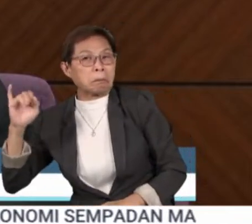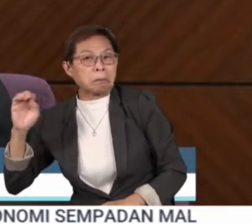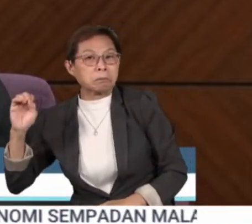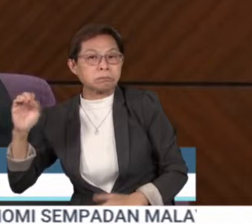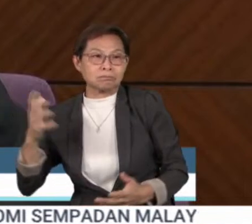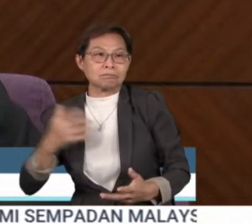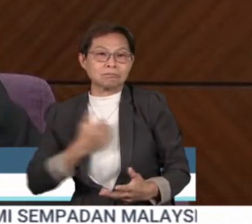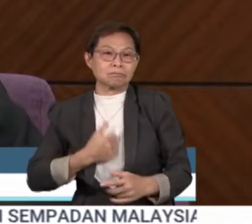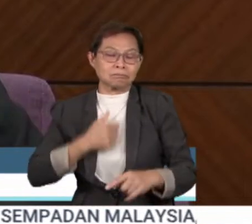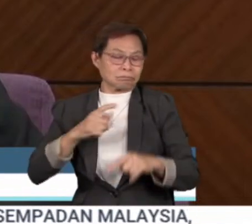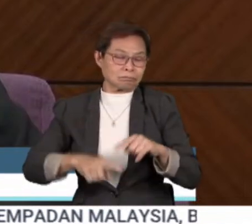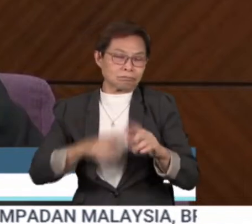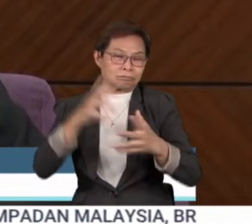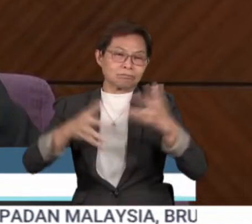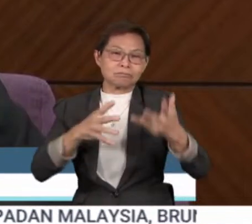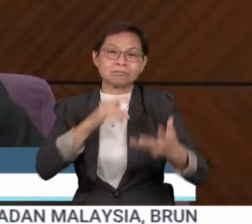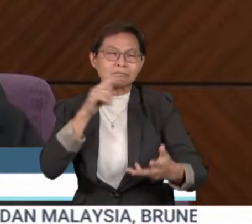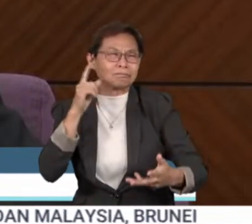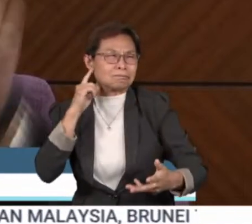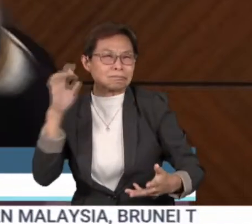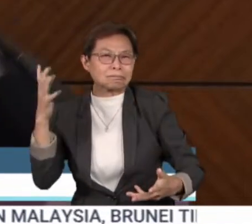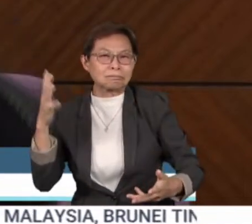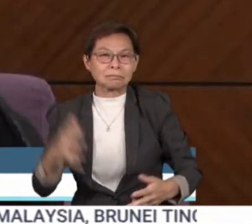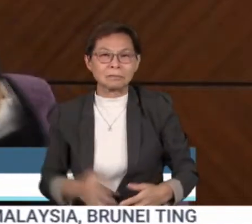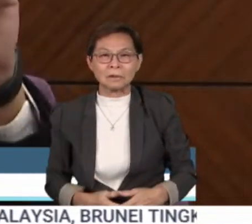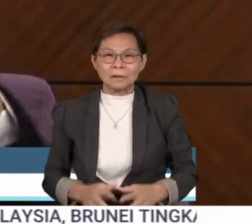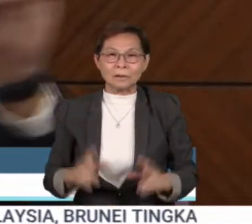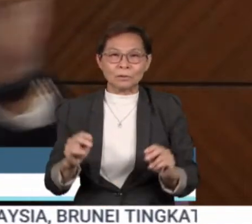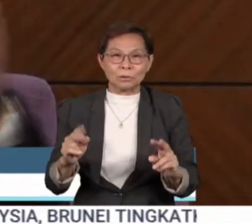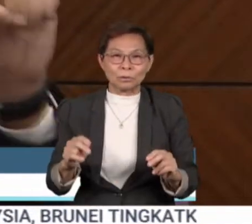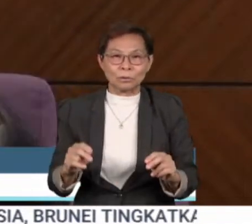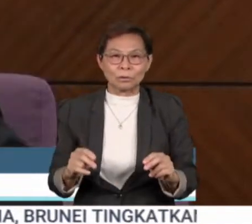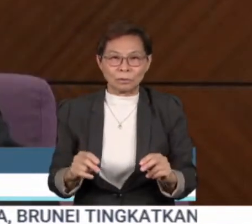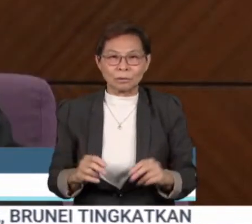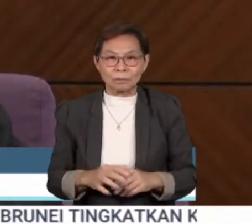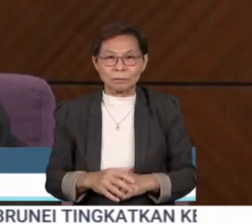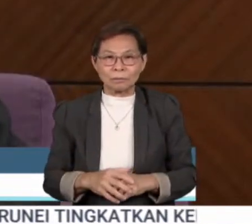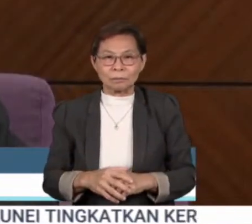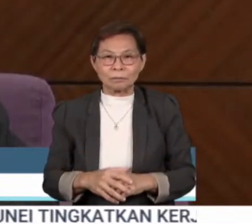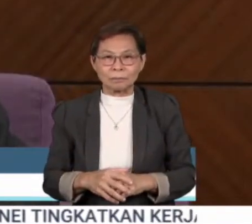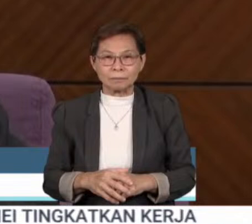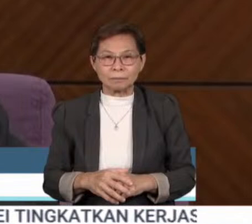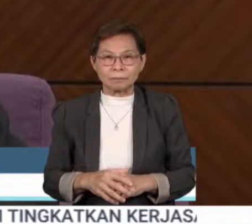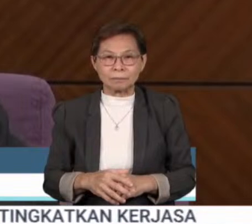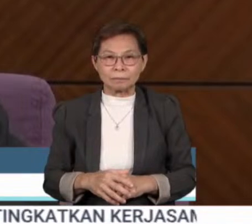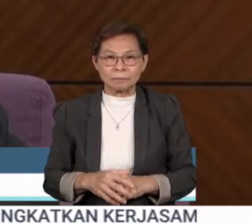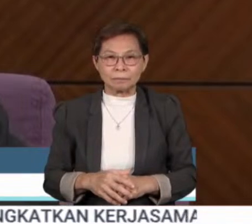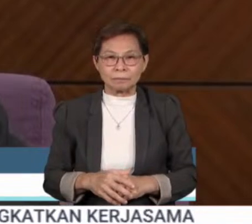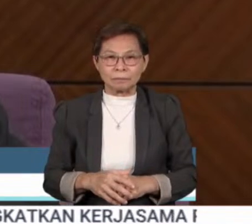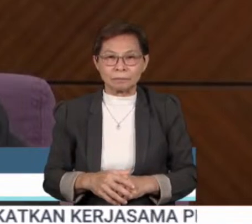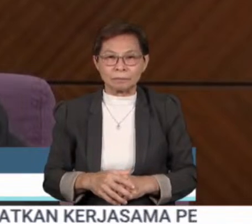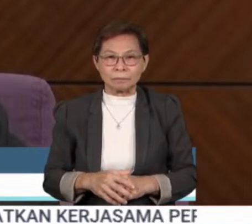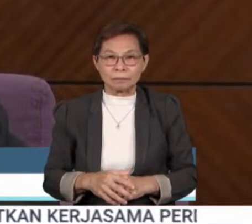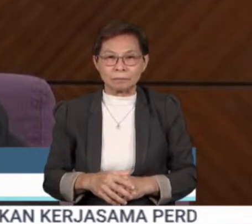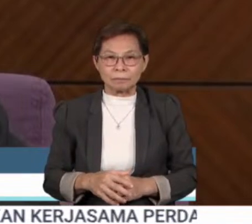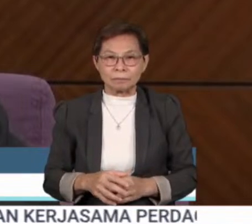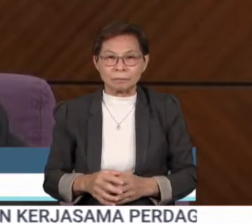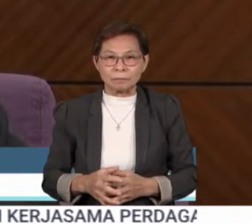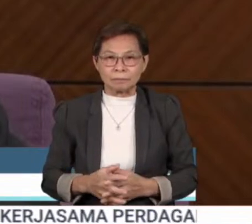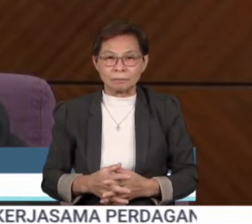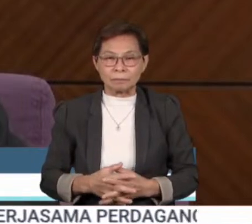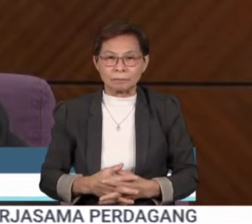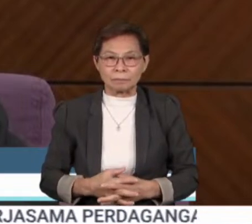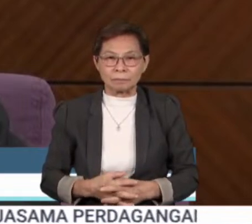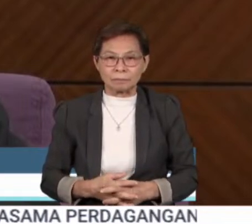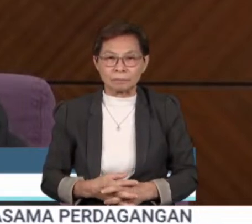electricity bill, your entire bill is imposed the surcharge. Tak, dia ada dia band lah. So yeah. The entire bill. Either you get it or you don't get